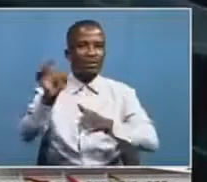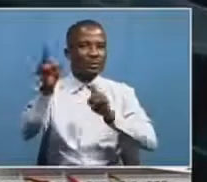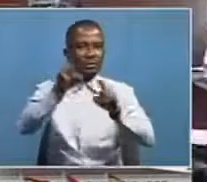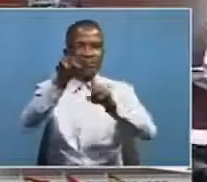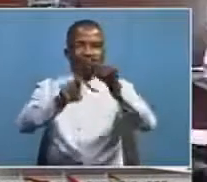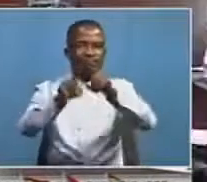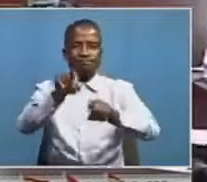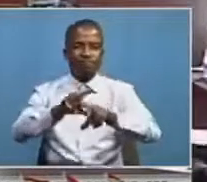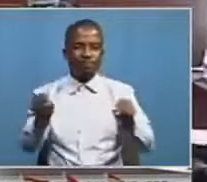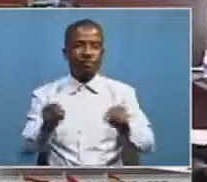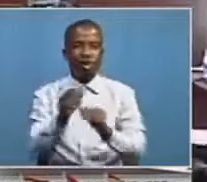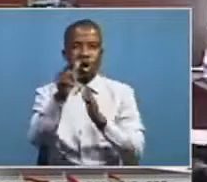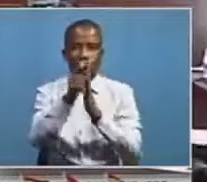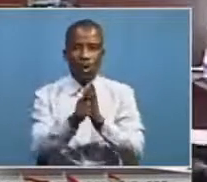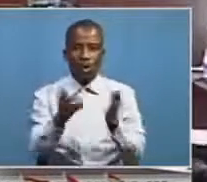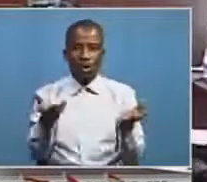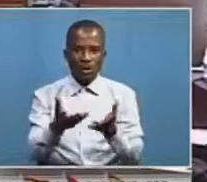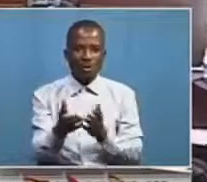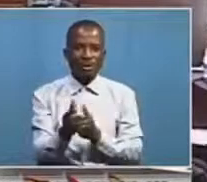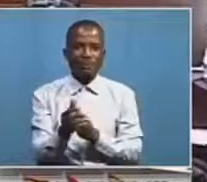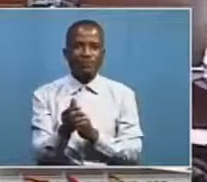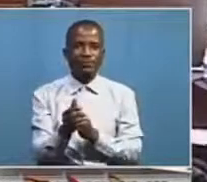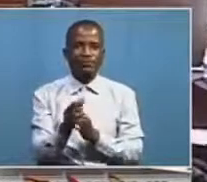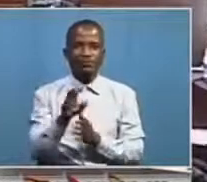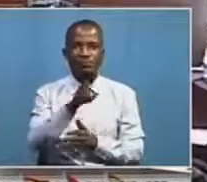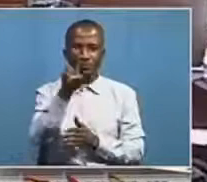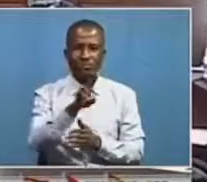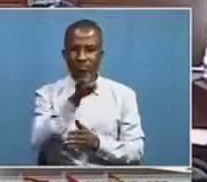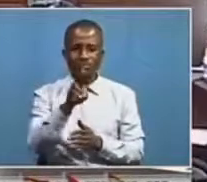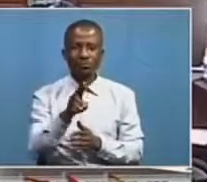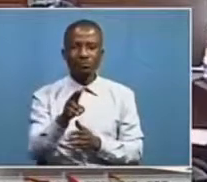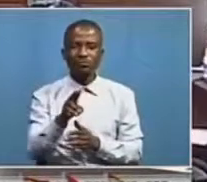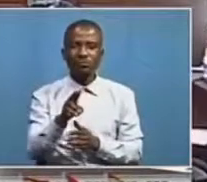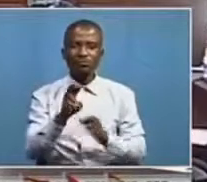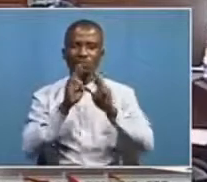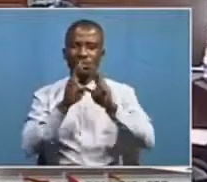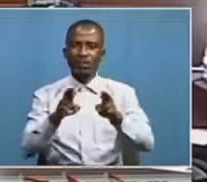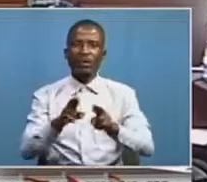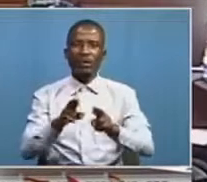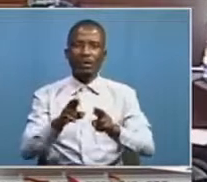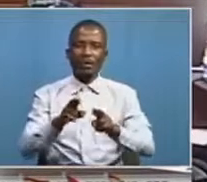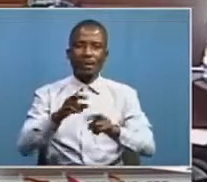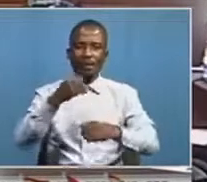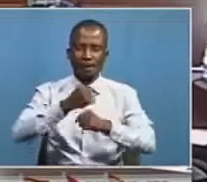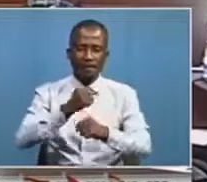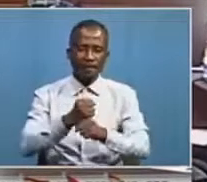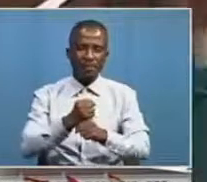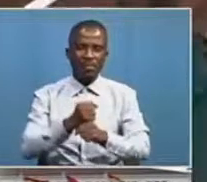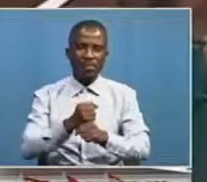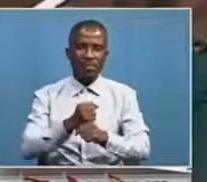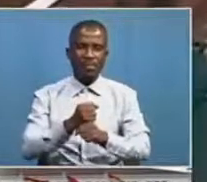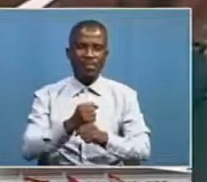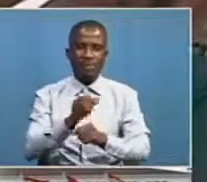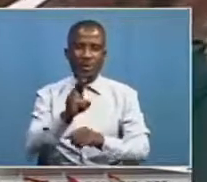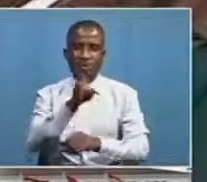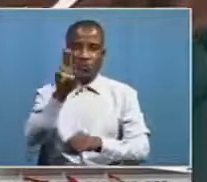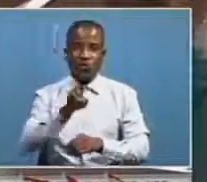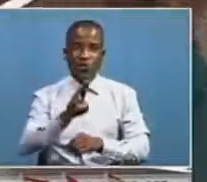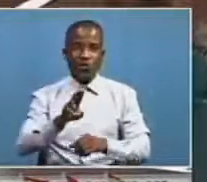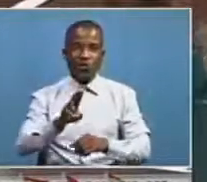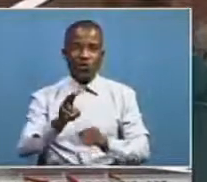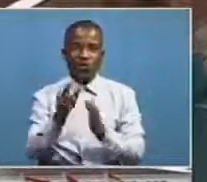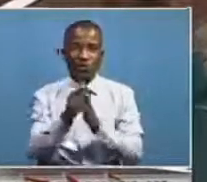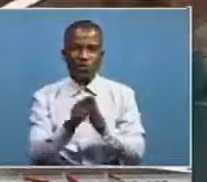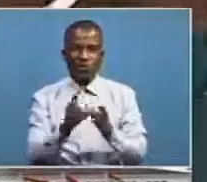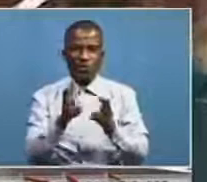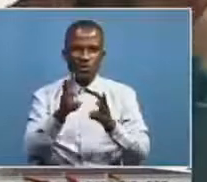above that in law, the step taken by the respondents has the sanction of time-honored and settled practice in our adversarial